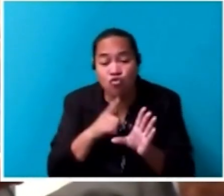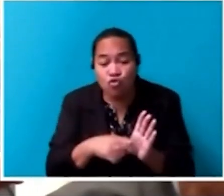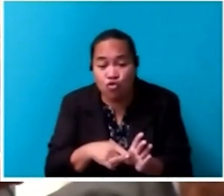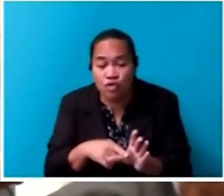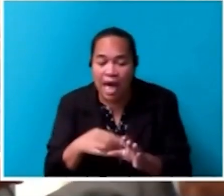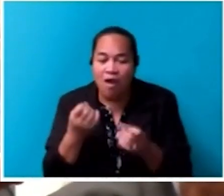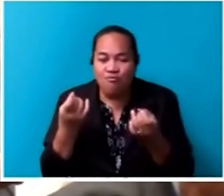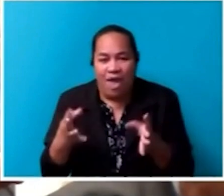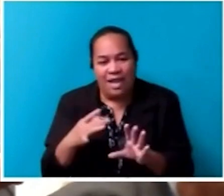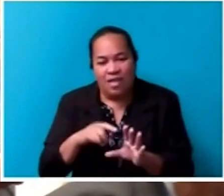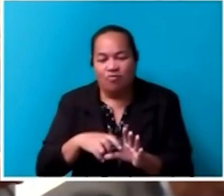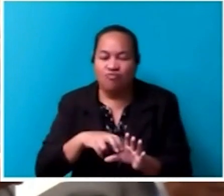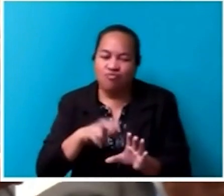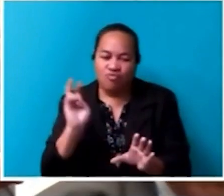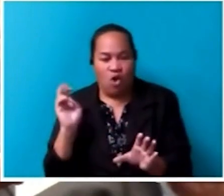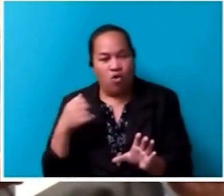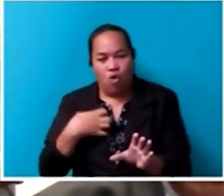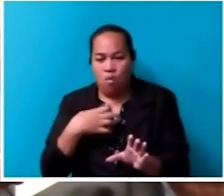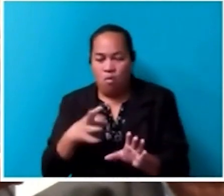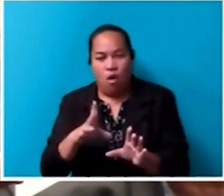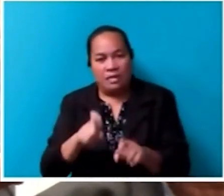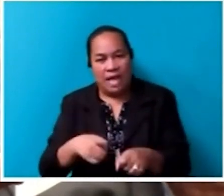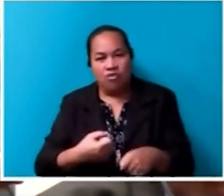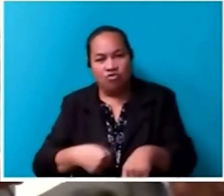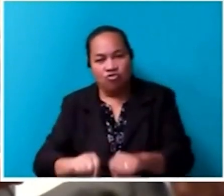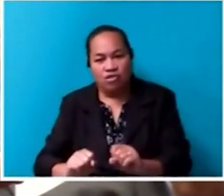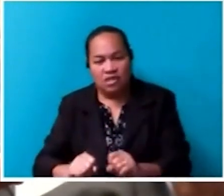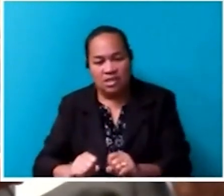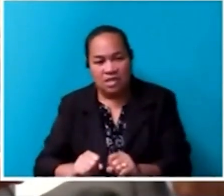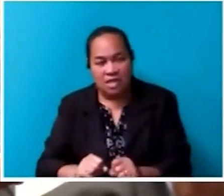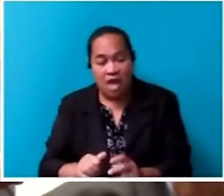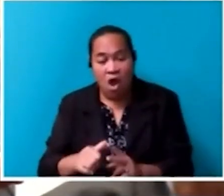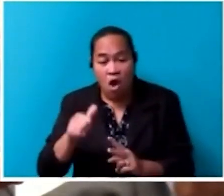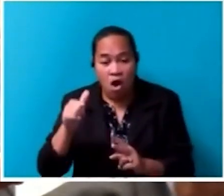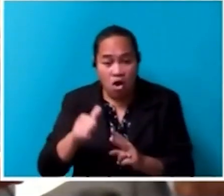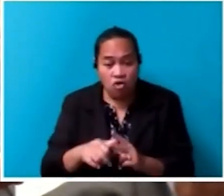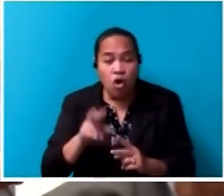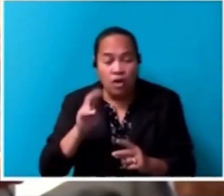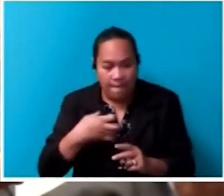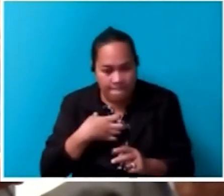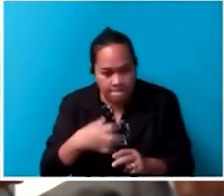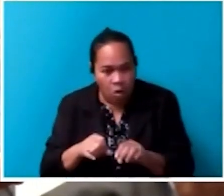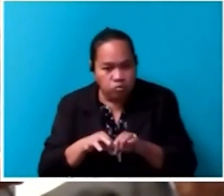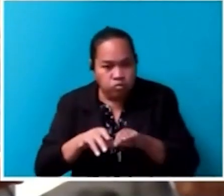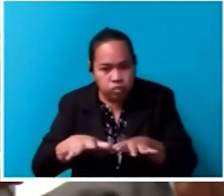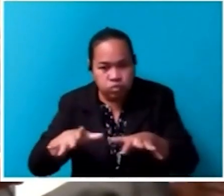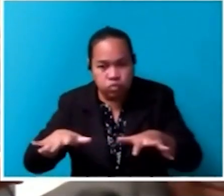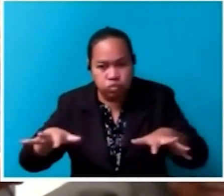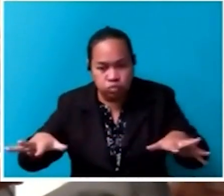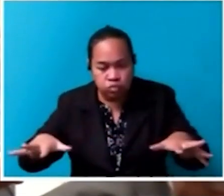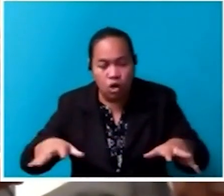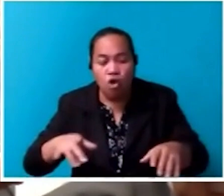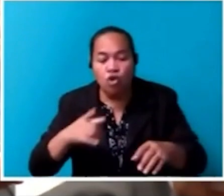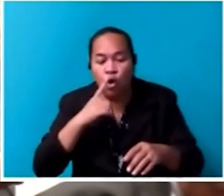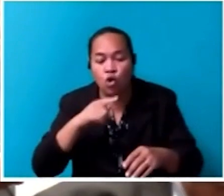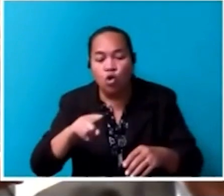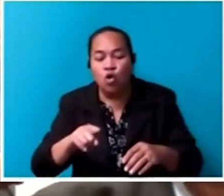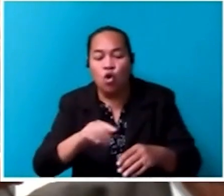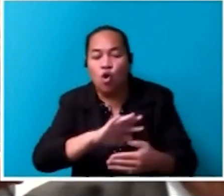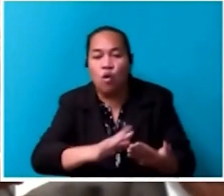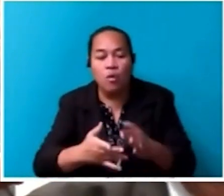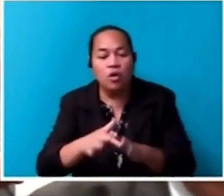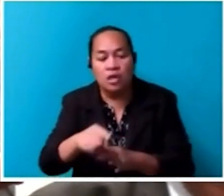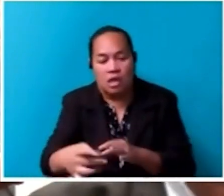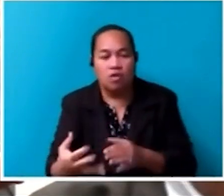life, scaling up volunteer mobilization to sustain grassroots support. In